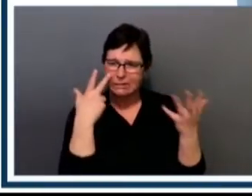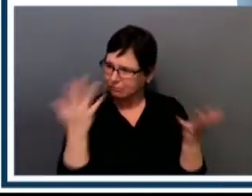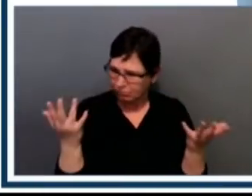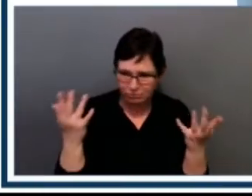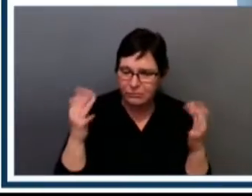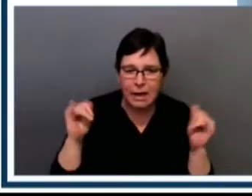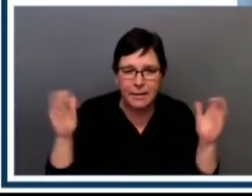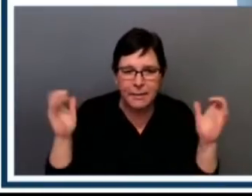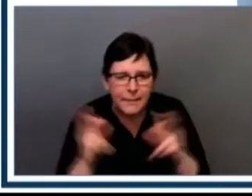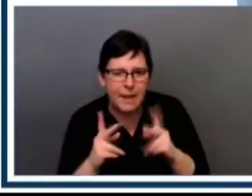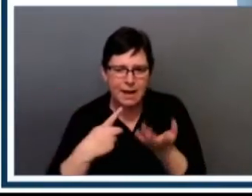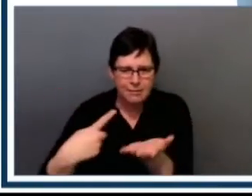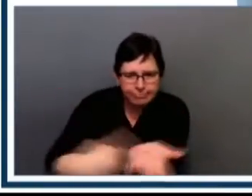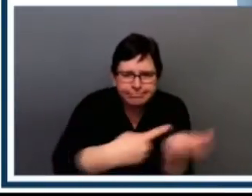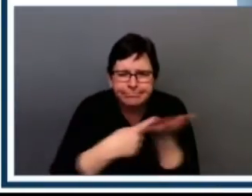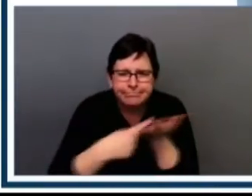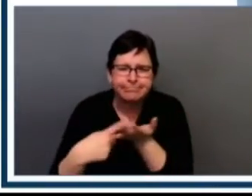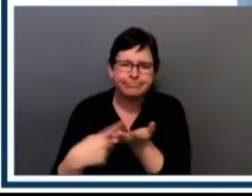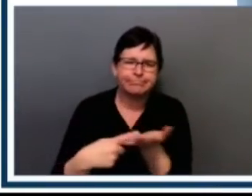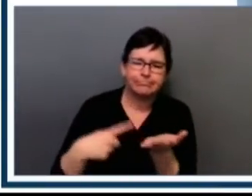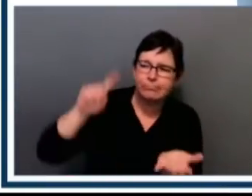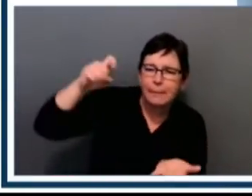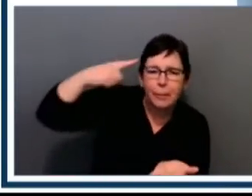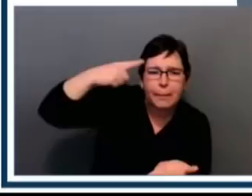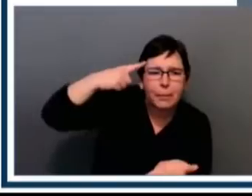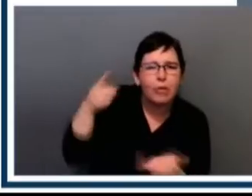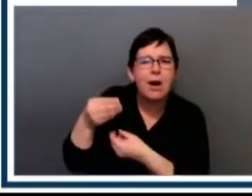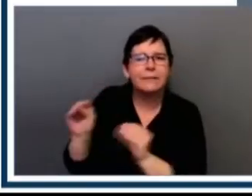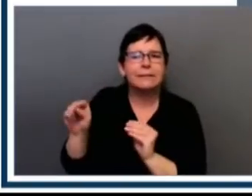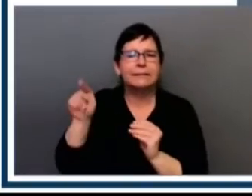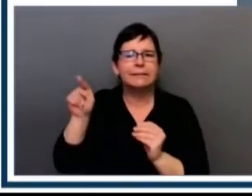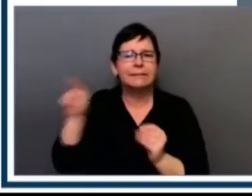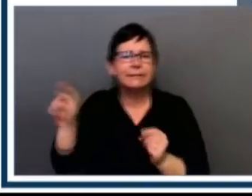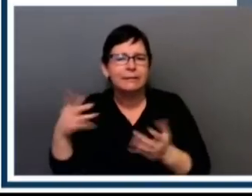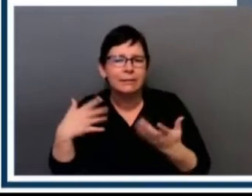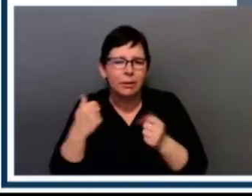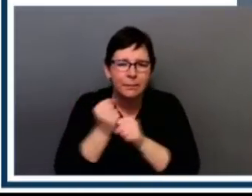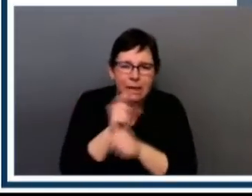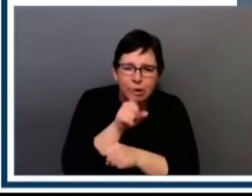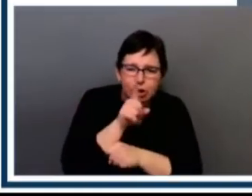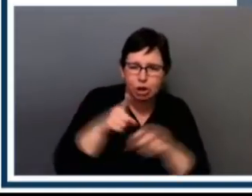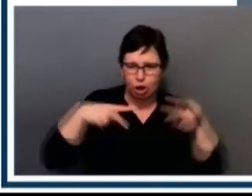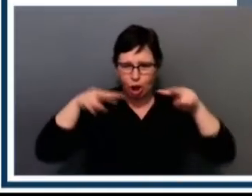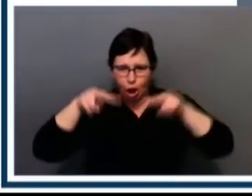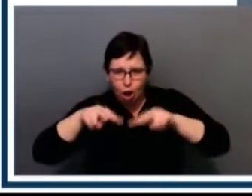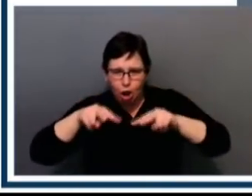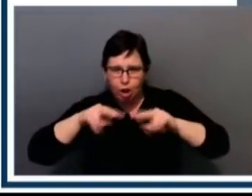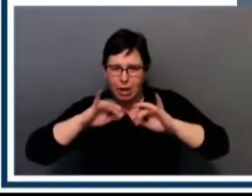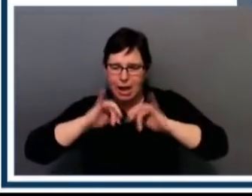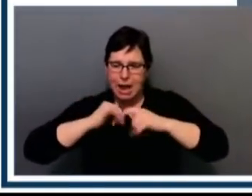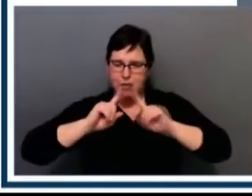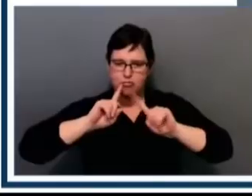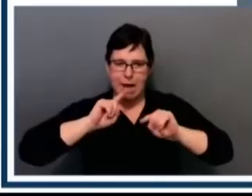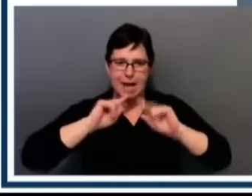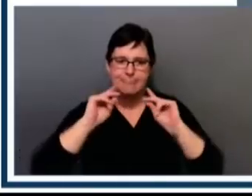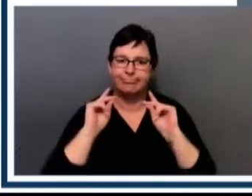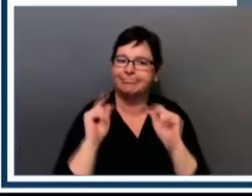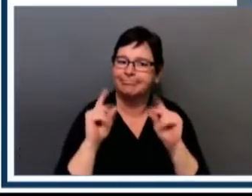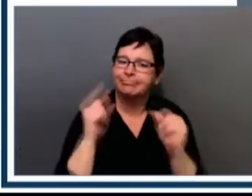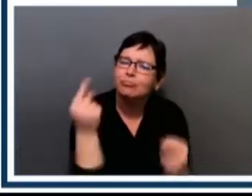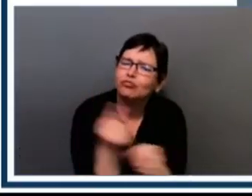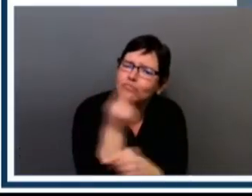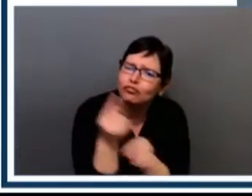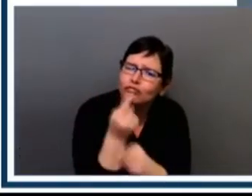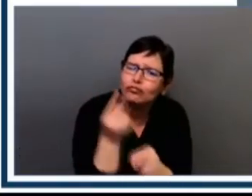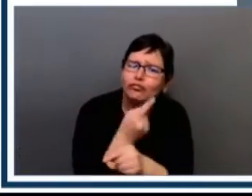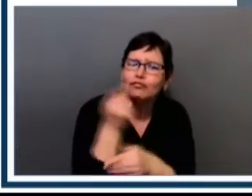quickly and as appropriately as is needed. Go ahead with your follow-up, Stephen. And for Premier Houston, at your last